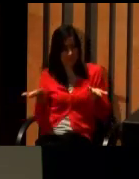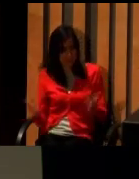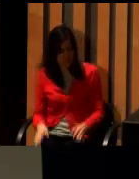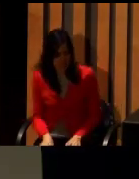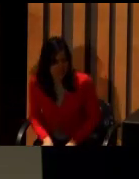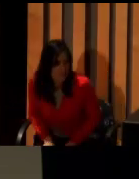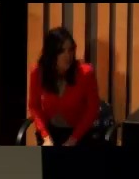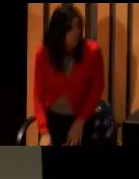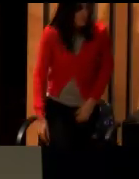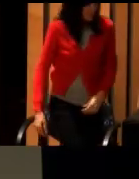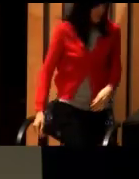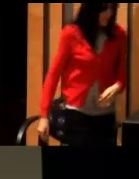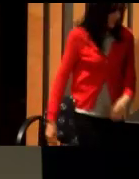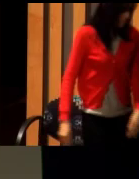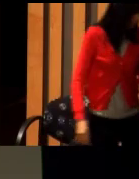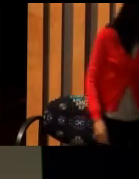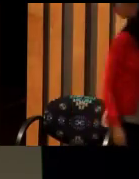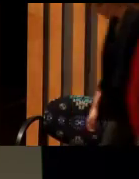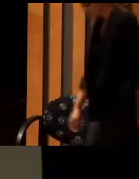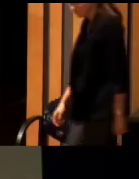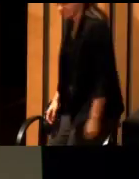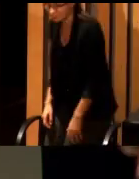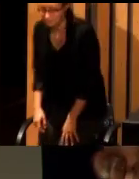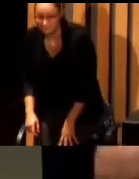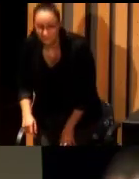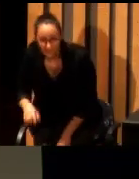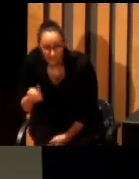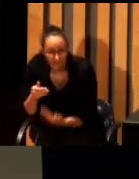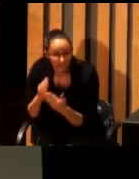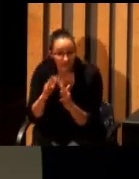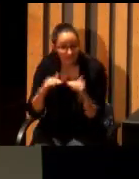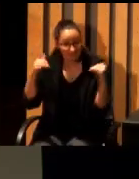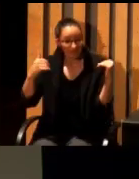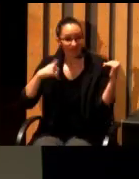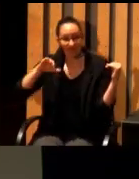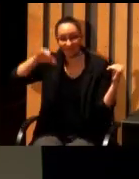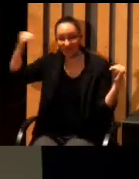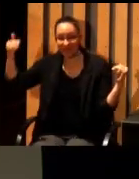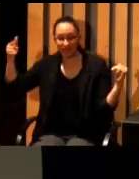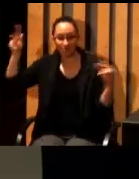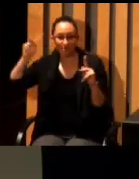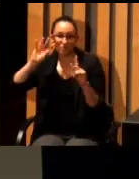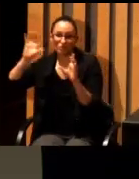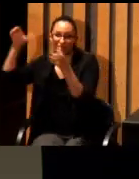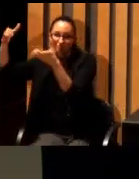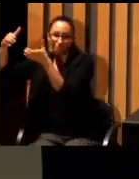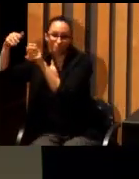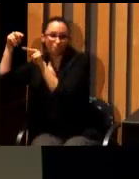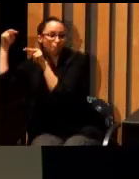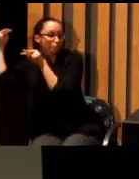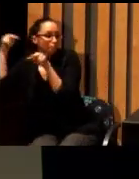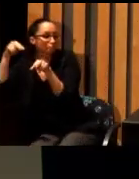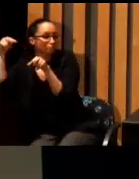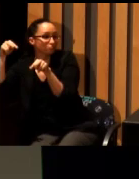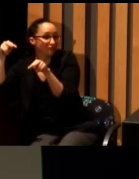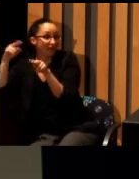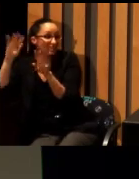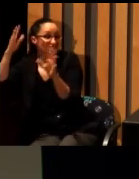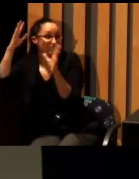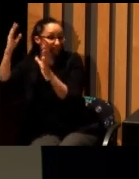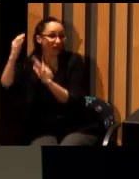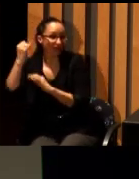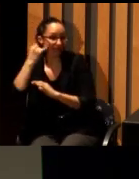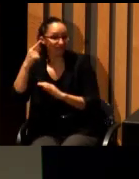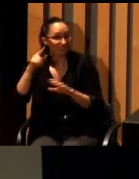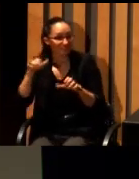But there was a hill where people would gather to watch the football game and watch him, and they cheered when he made some of these